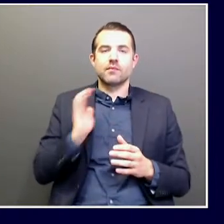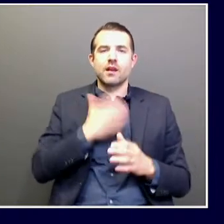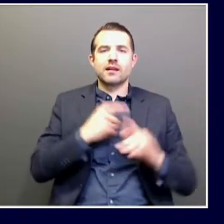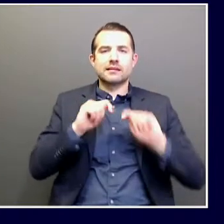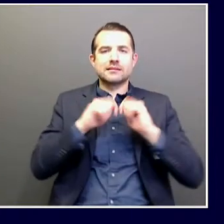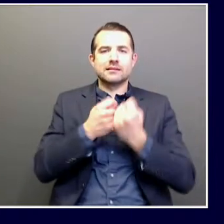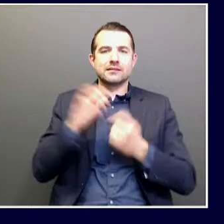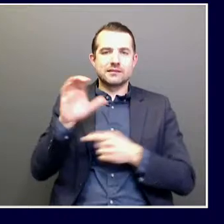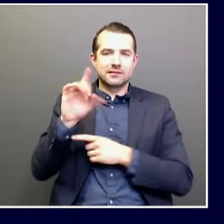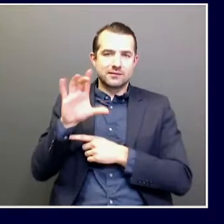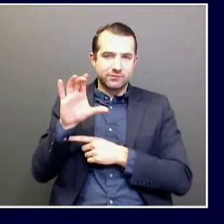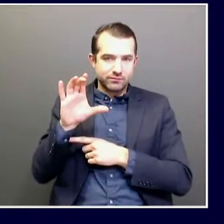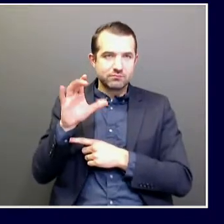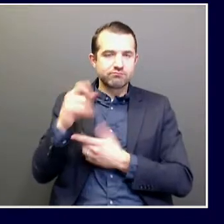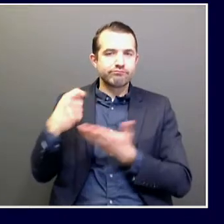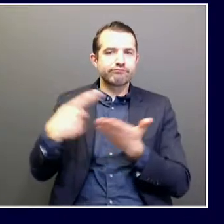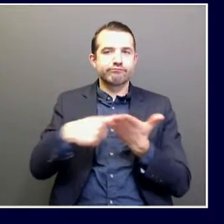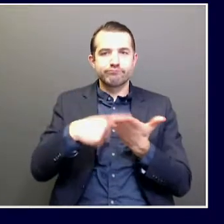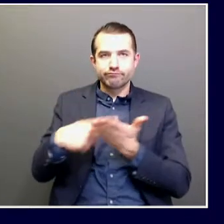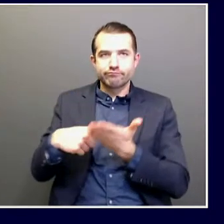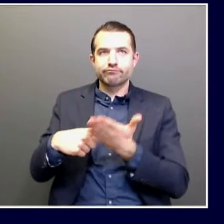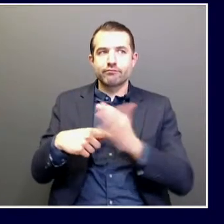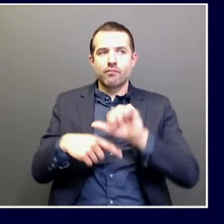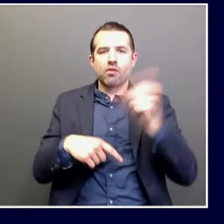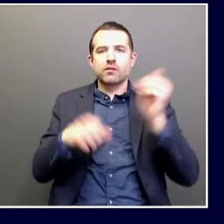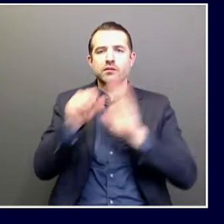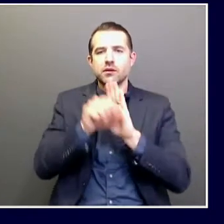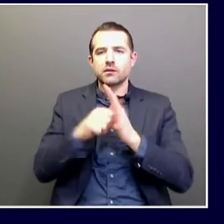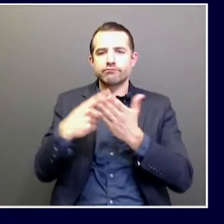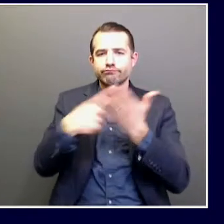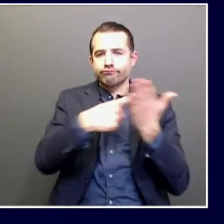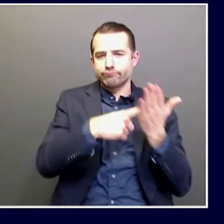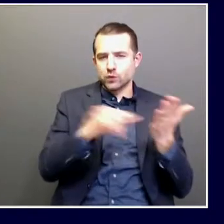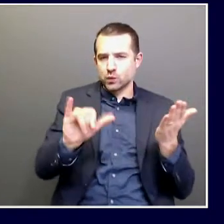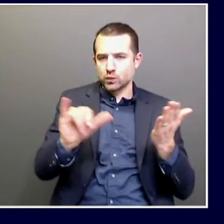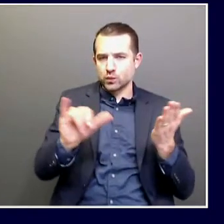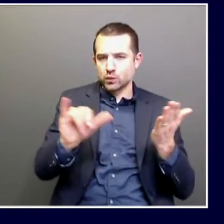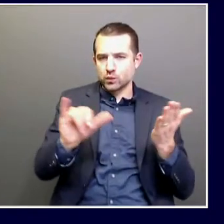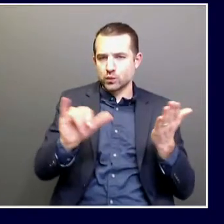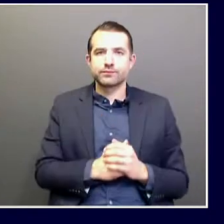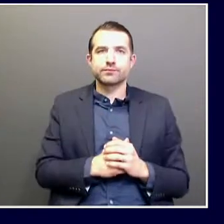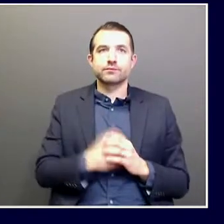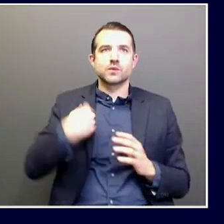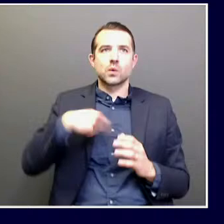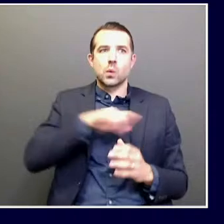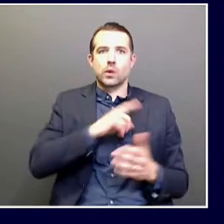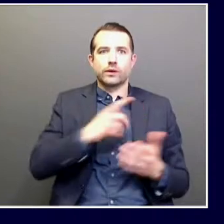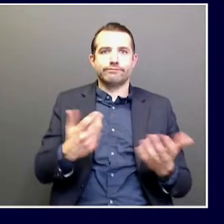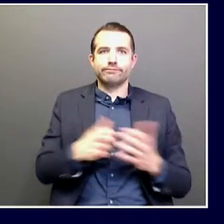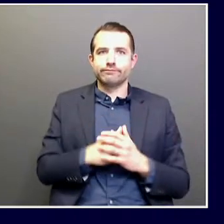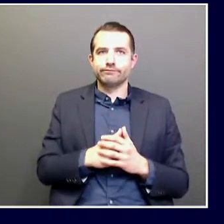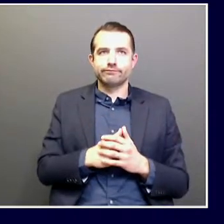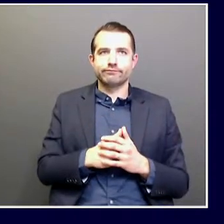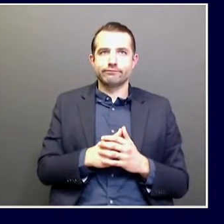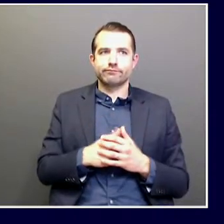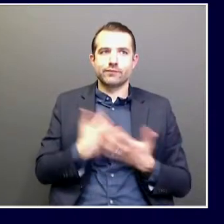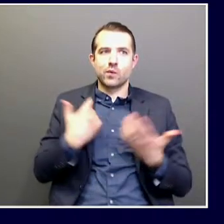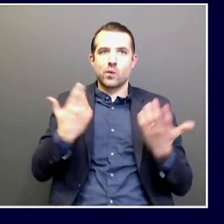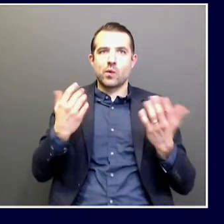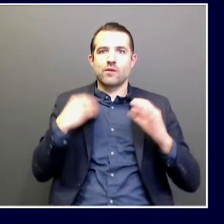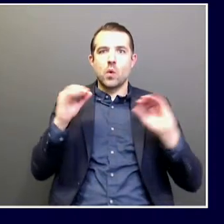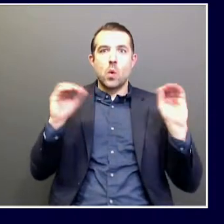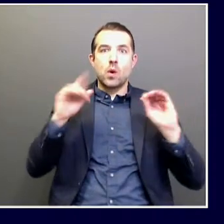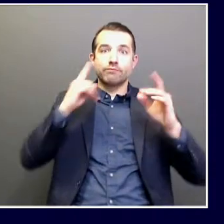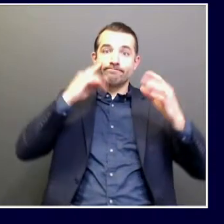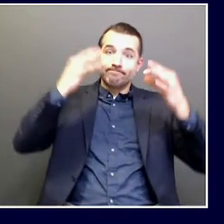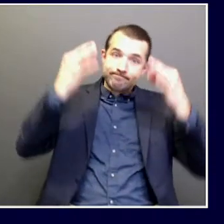up. No changes at this time because there are still questions, scientific questions, that the scientific community is getting answers